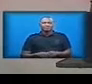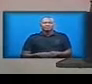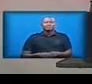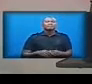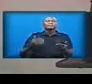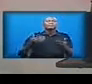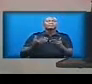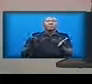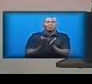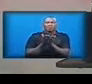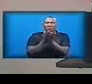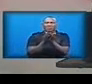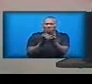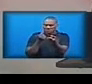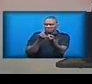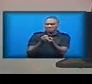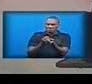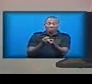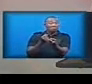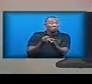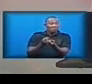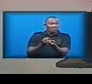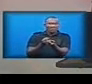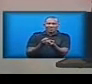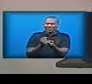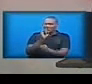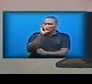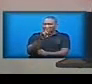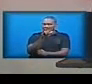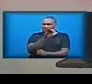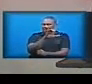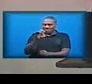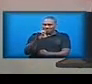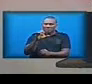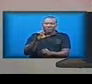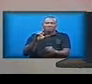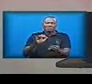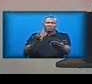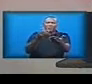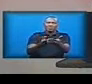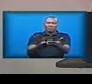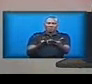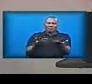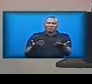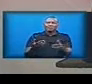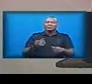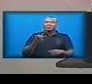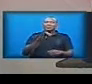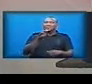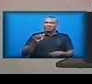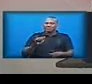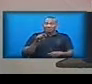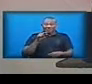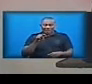A utility vessel to provide support services to the oil rig in the Jubilee Fields in Takoradi has berthed Atema. MV Dutch